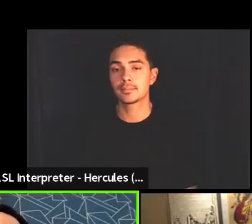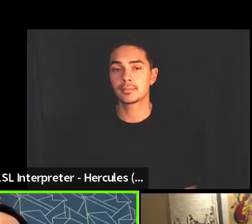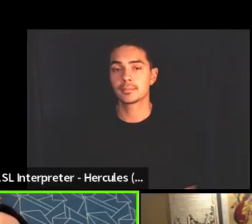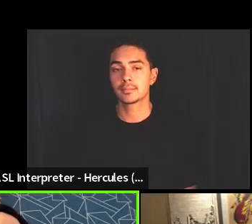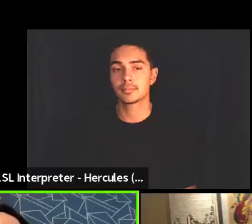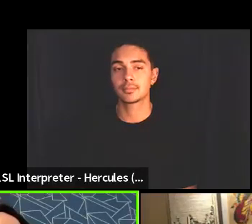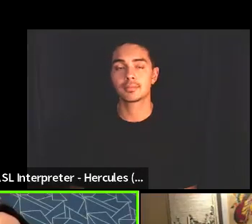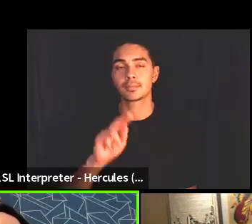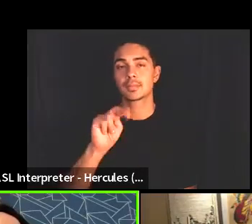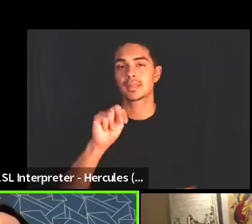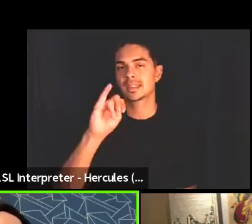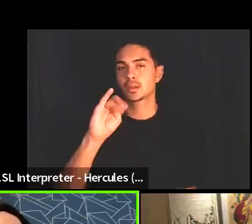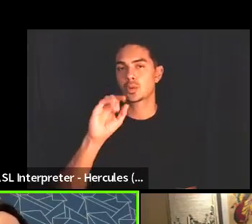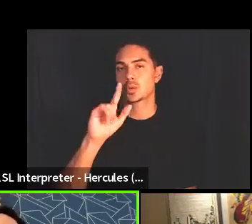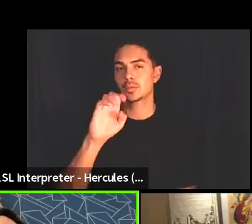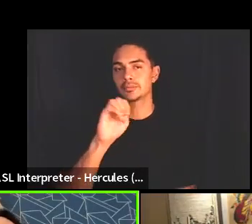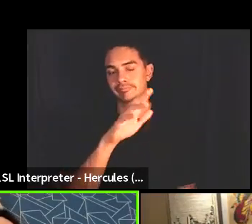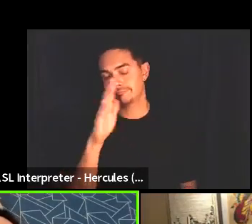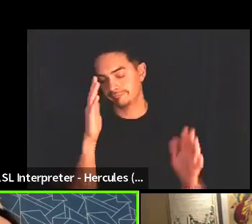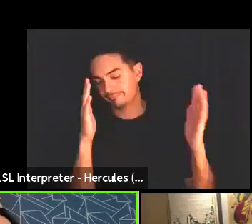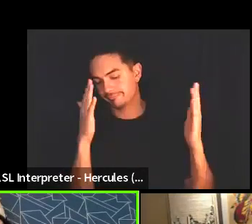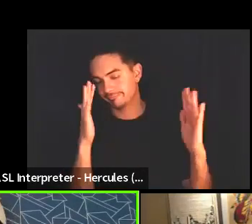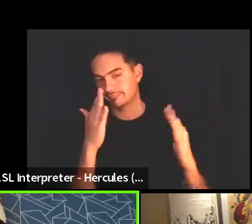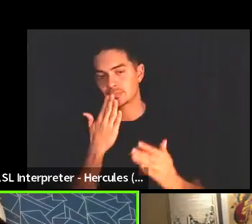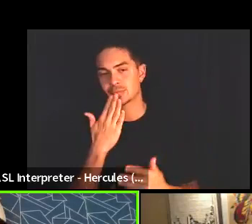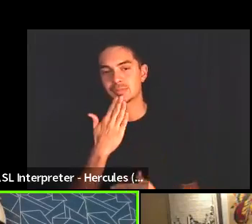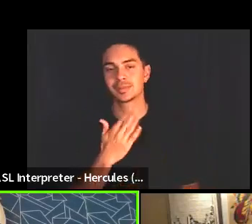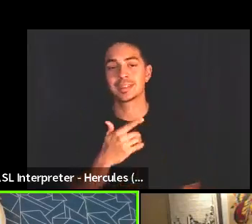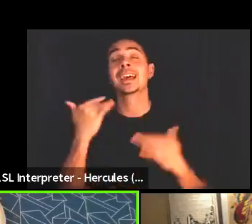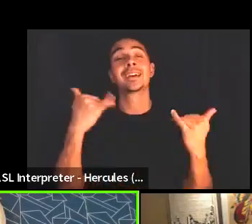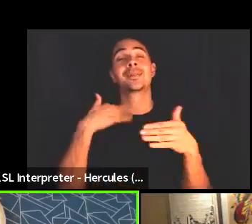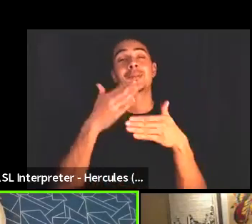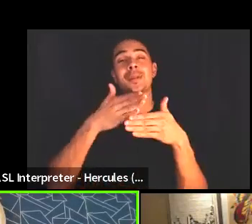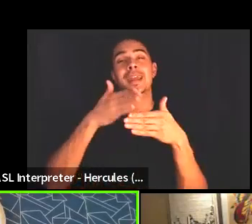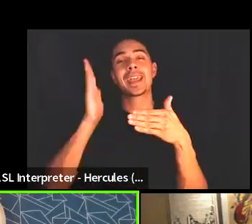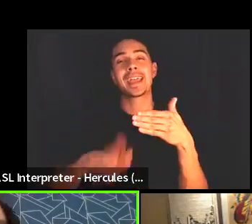Well said. The end. We're done. No.